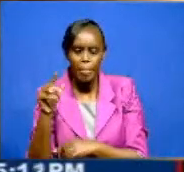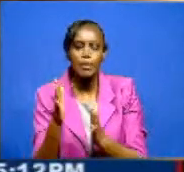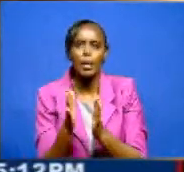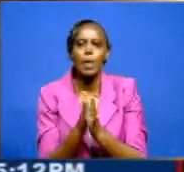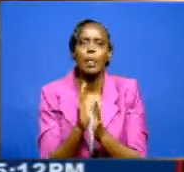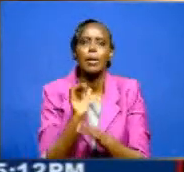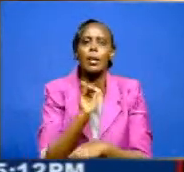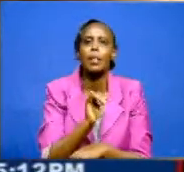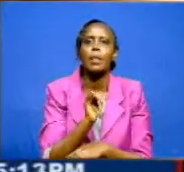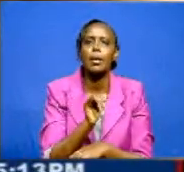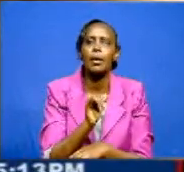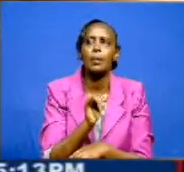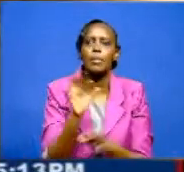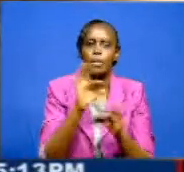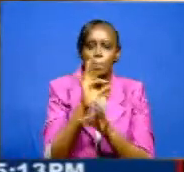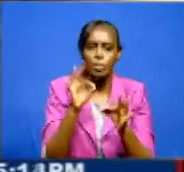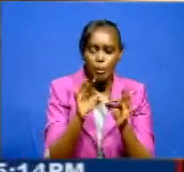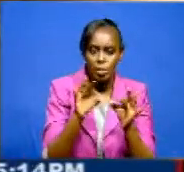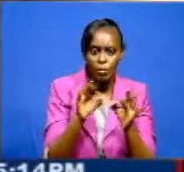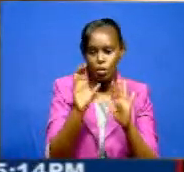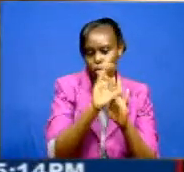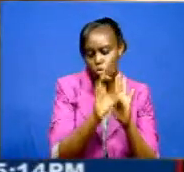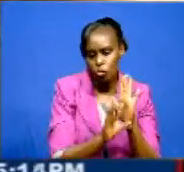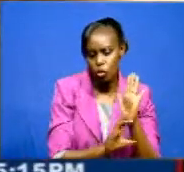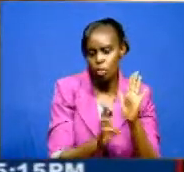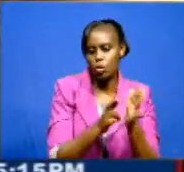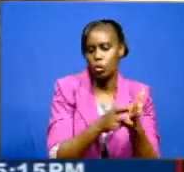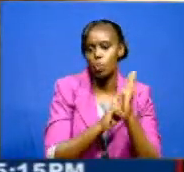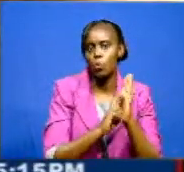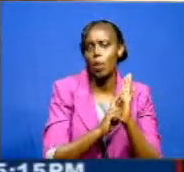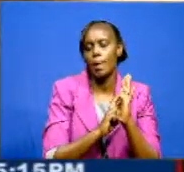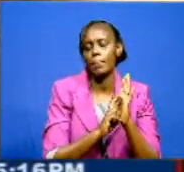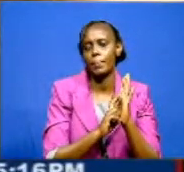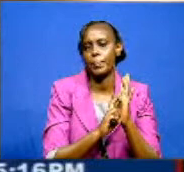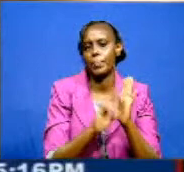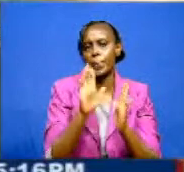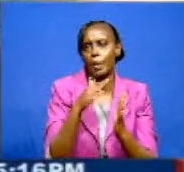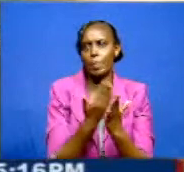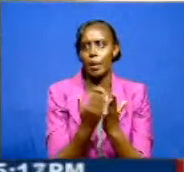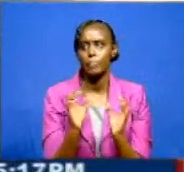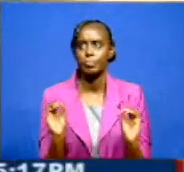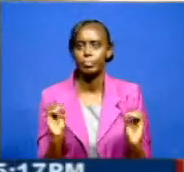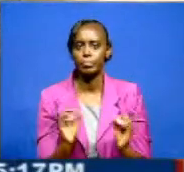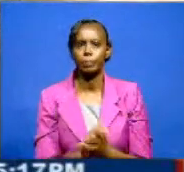that matter, that particular constitutional provision will not apply.